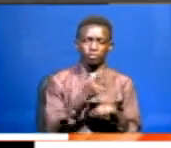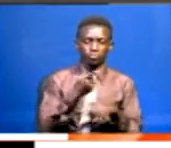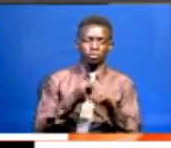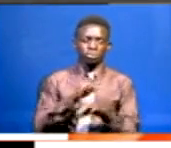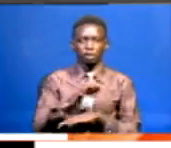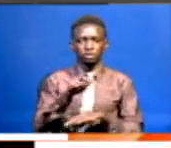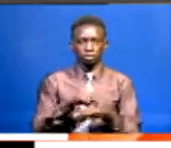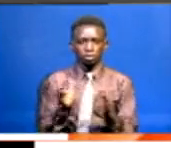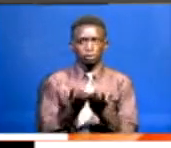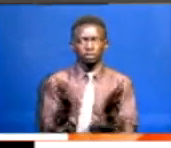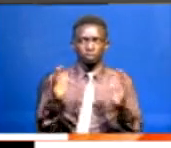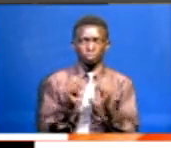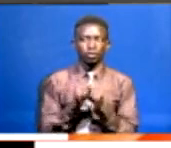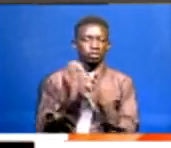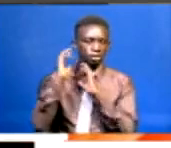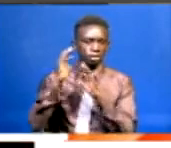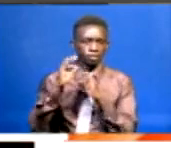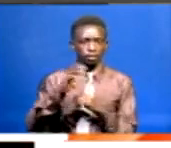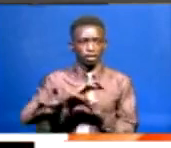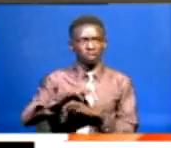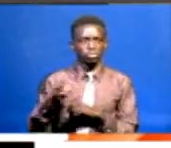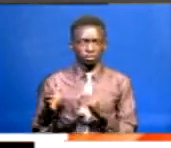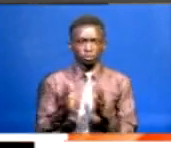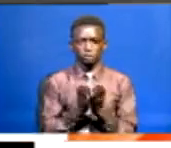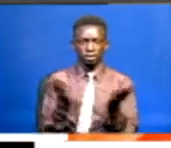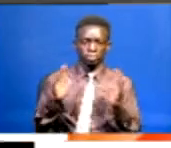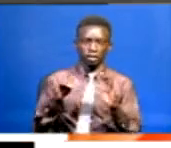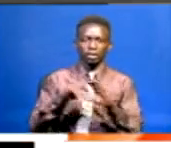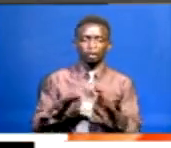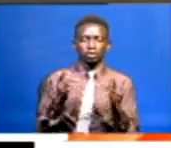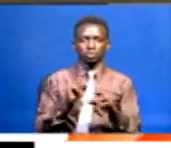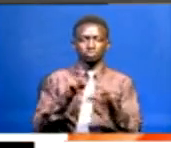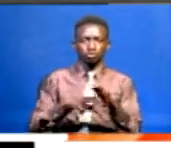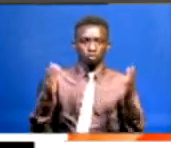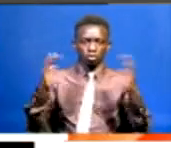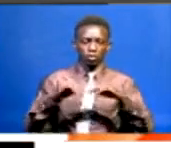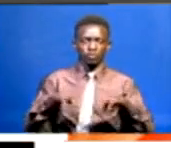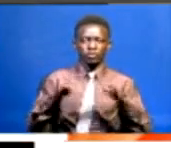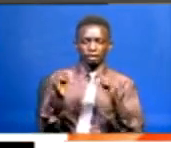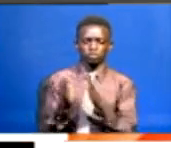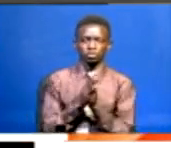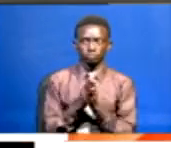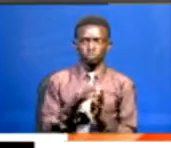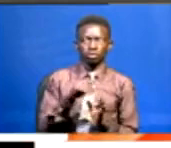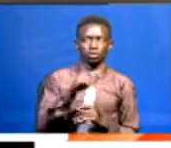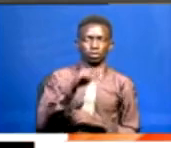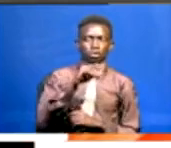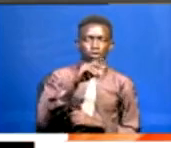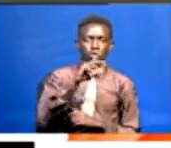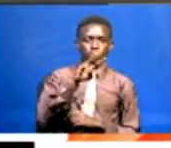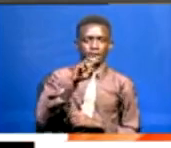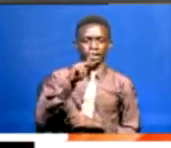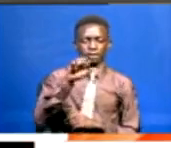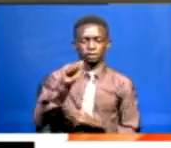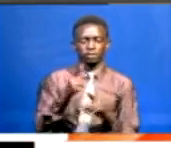and the Kilifi County Assembly held a joint conference to find a truce. Dr. Chemuku Wekesa from Kenya Forest